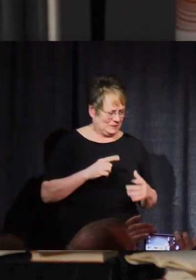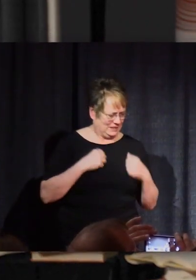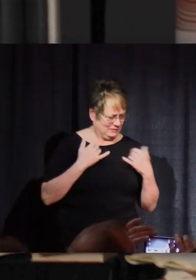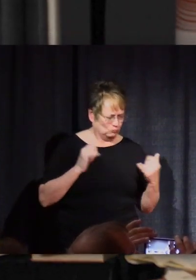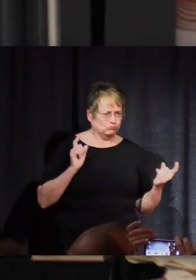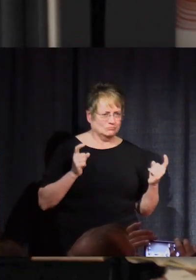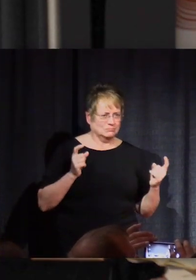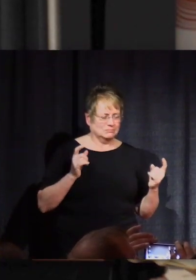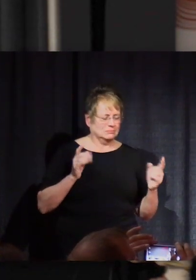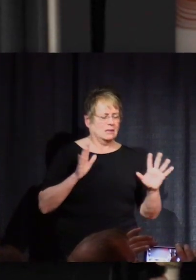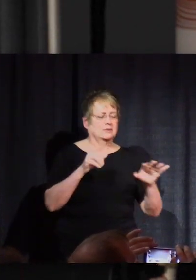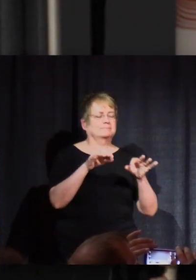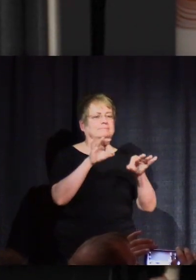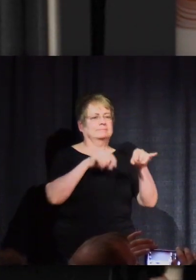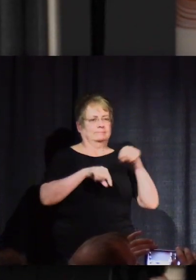But maybe I'm getting ahead of myself.